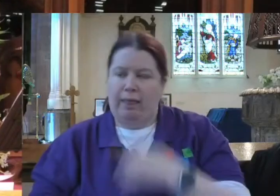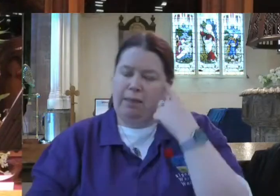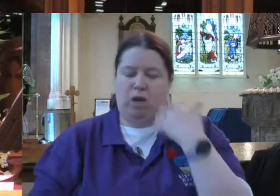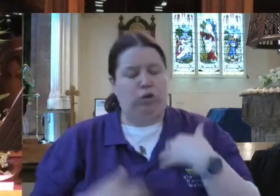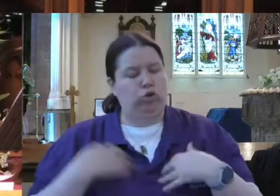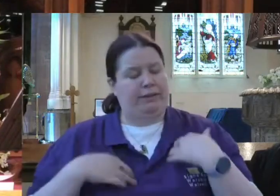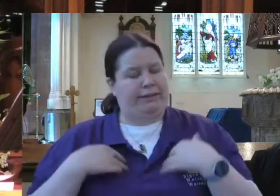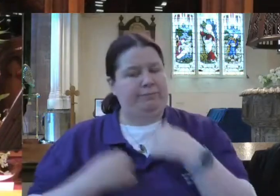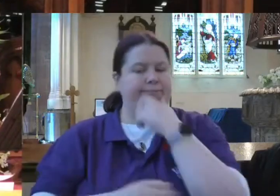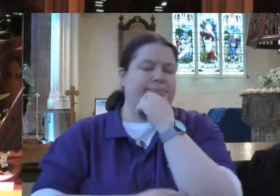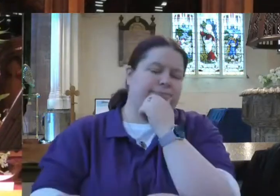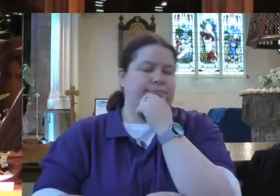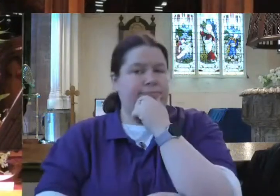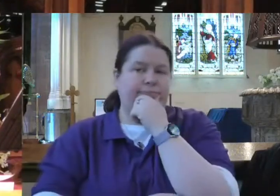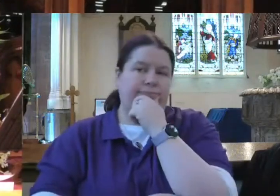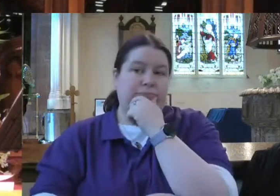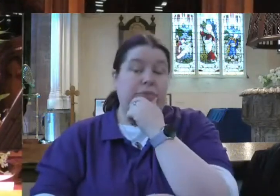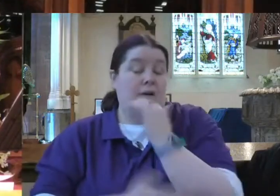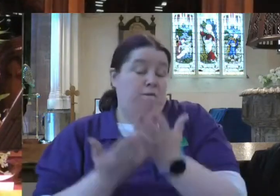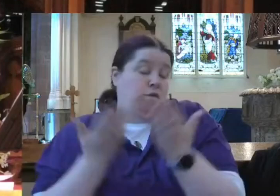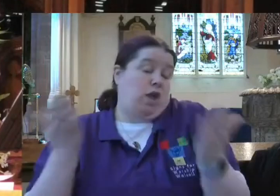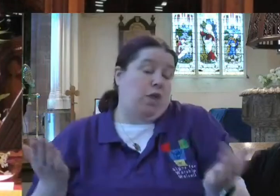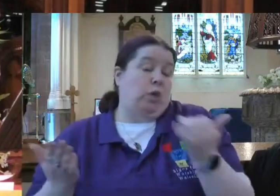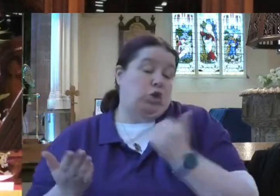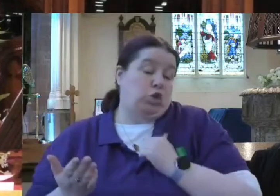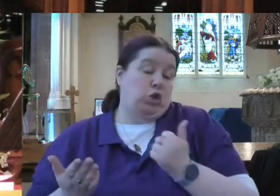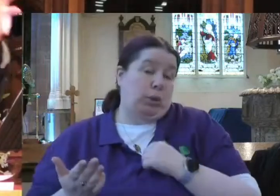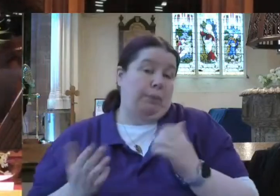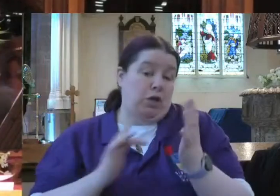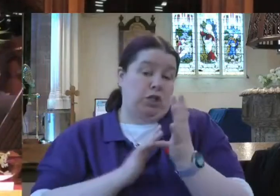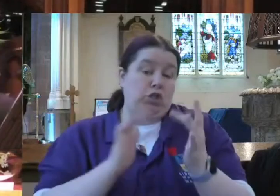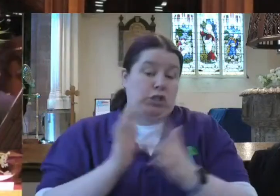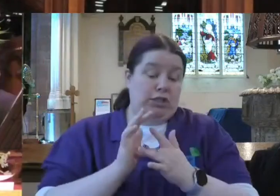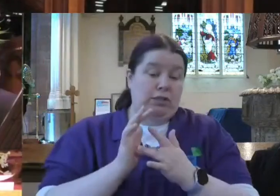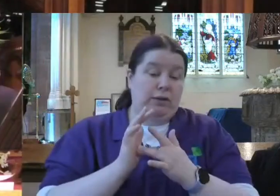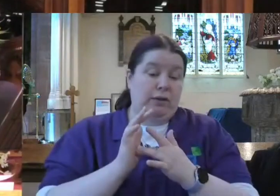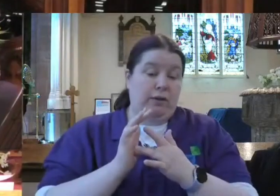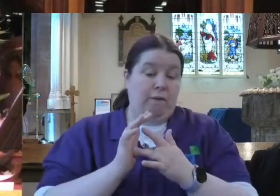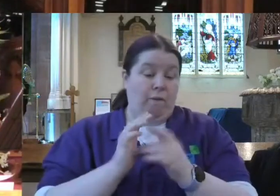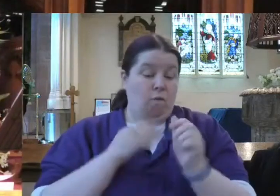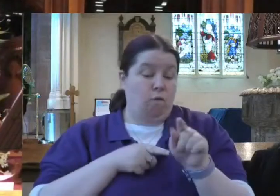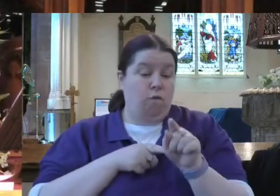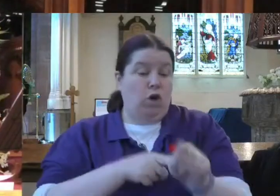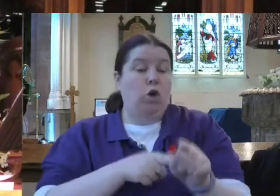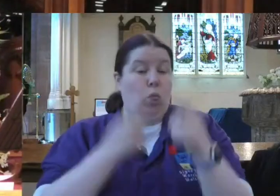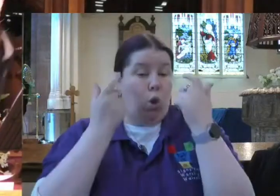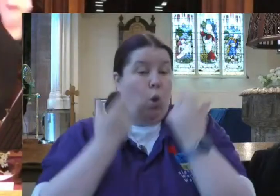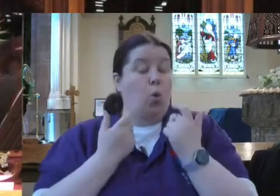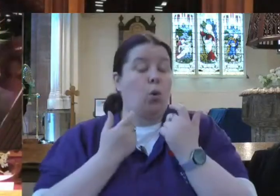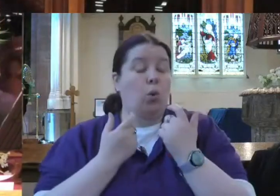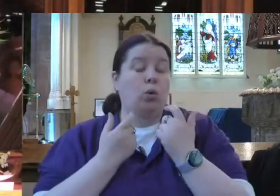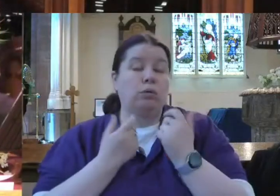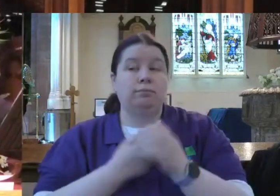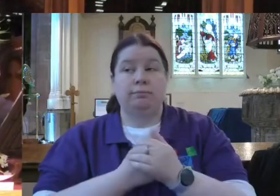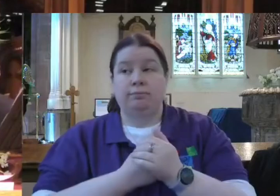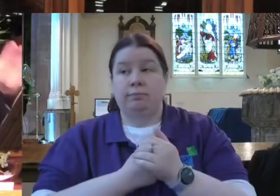interesting, although I think it's also fair to assume that Jesus followed the spirit of the law as well. So maybe those